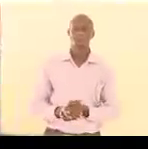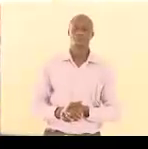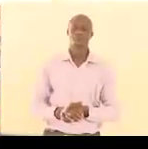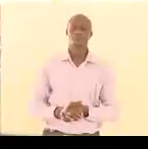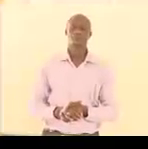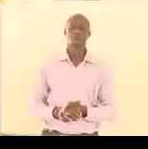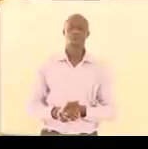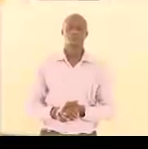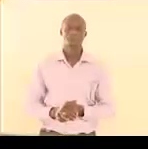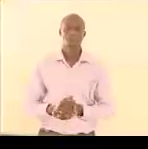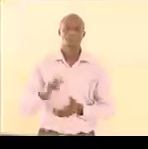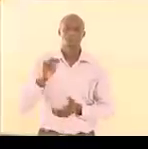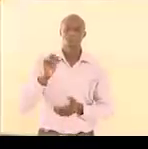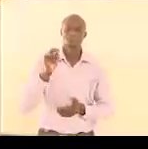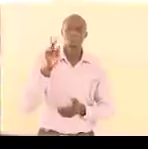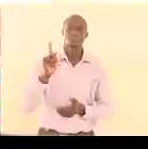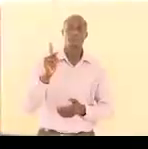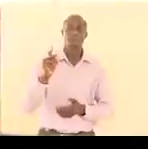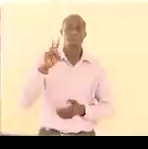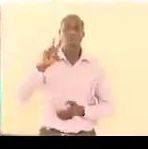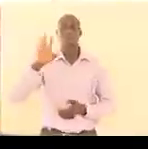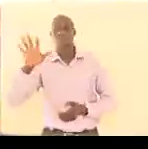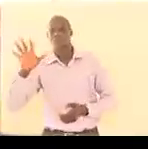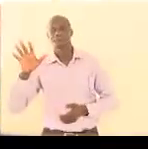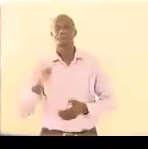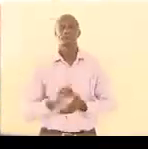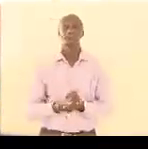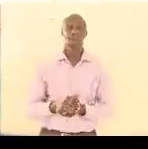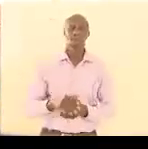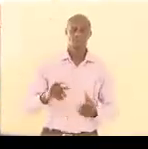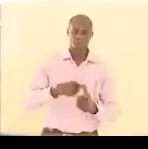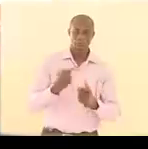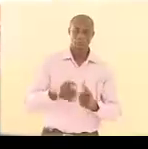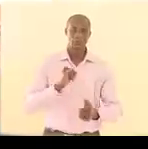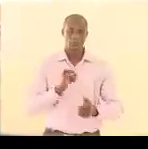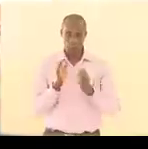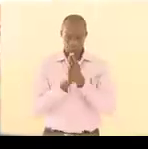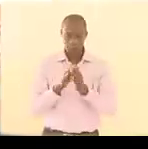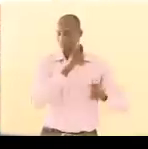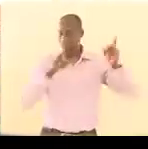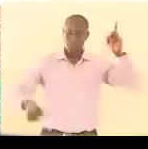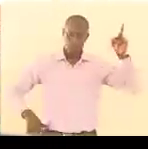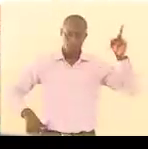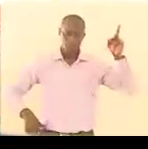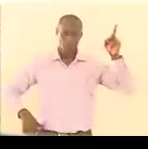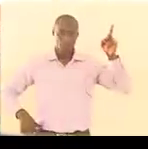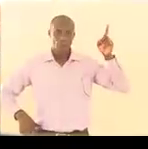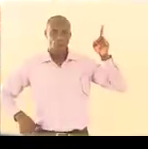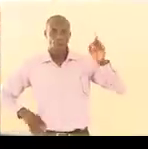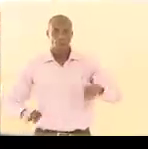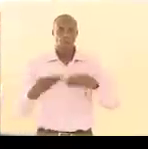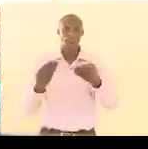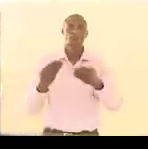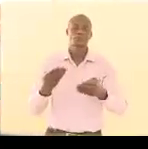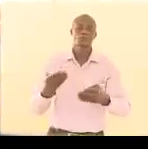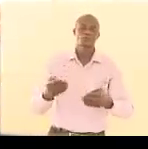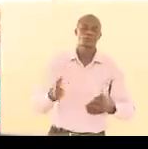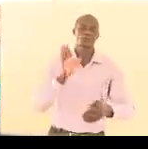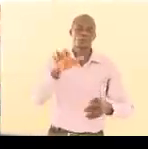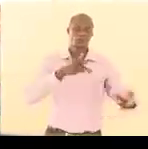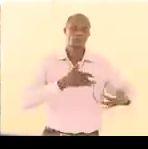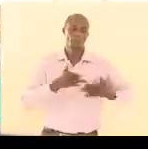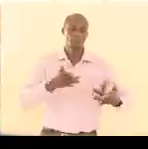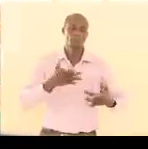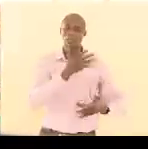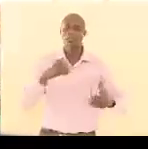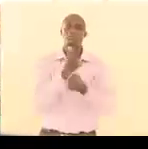of my brothers, you did it also to me. Mark 25:40. Then I pray that Lord, encourage us with your